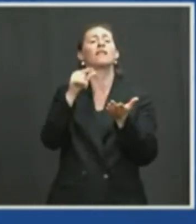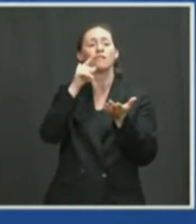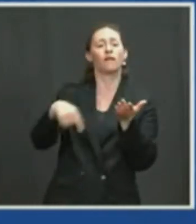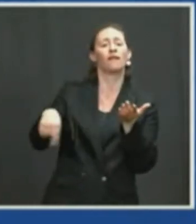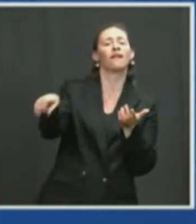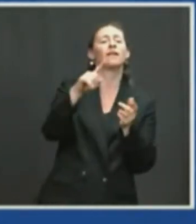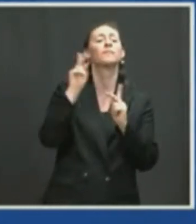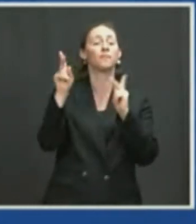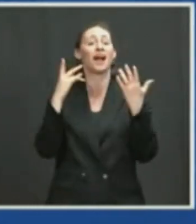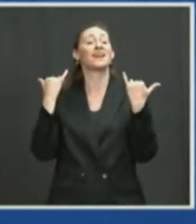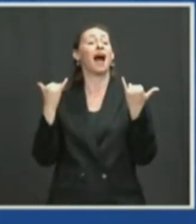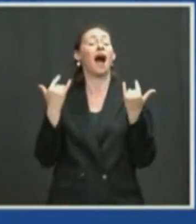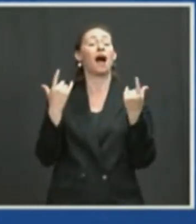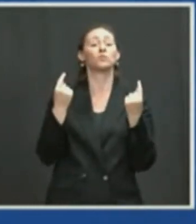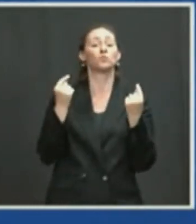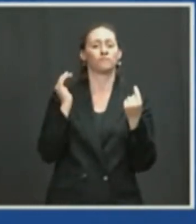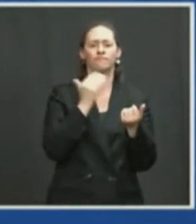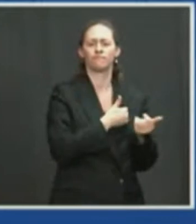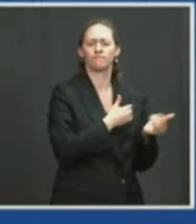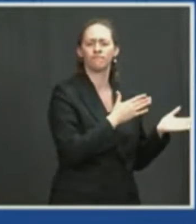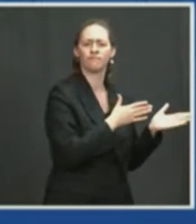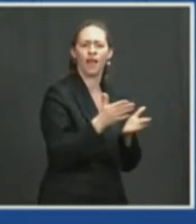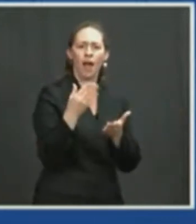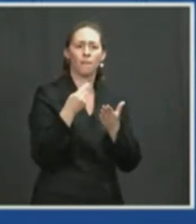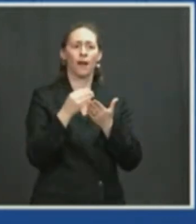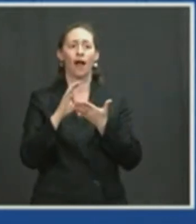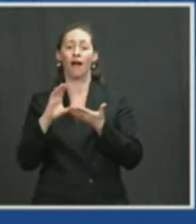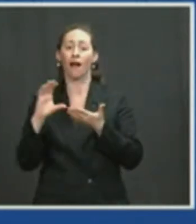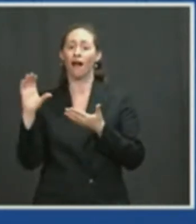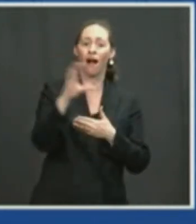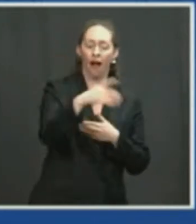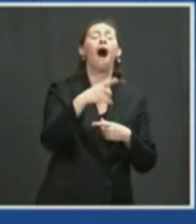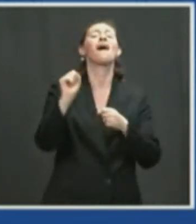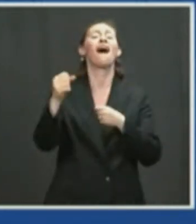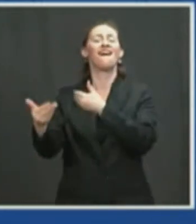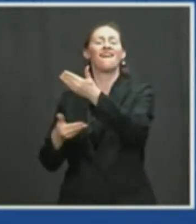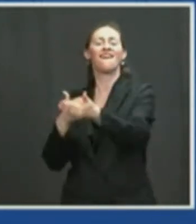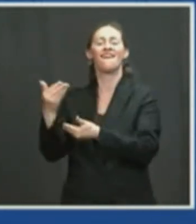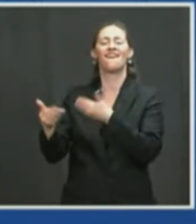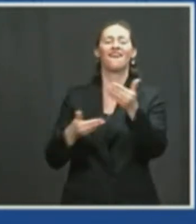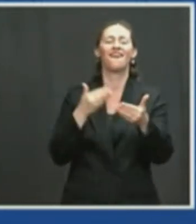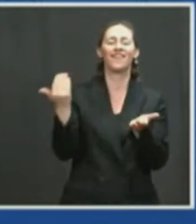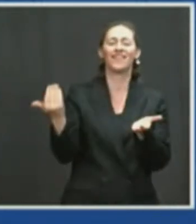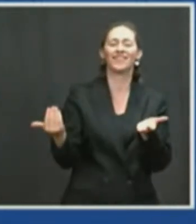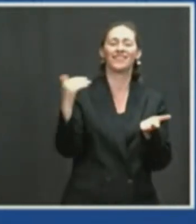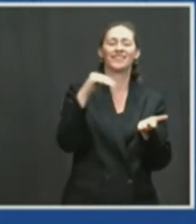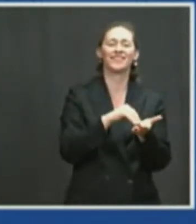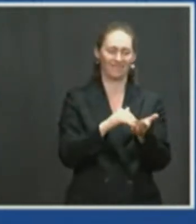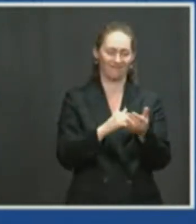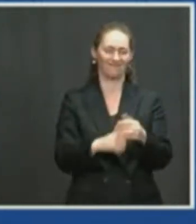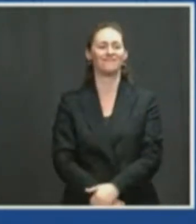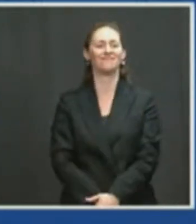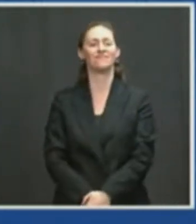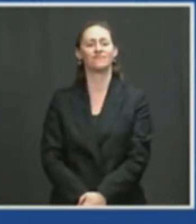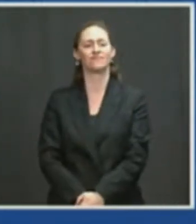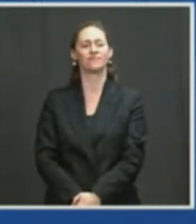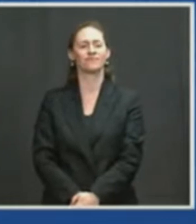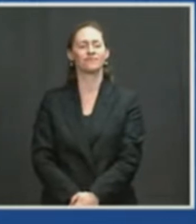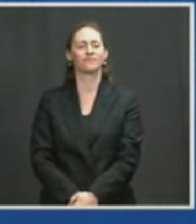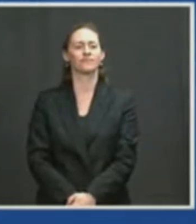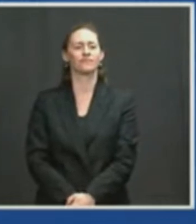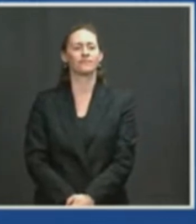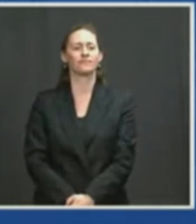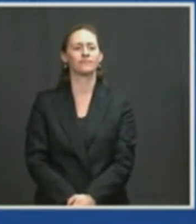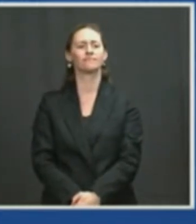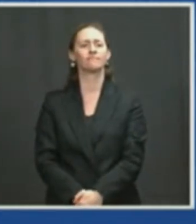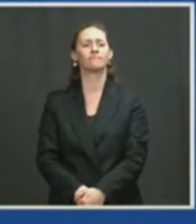added 103,000 education jobs, returned them to work. These funds are continuing to get out this month